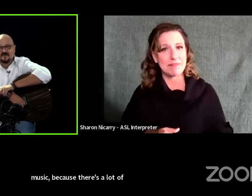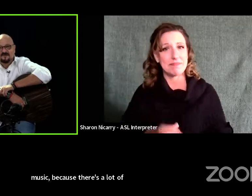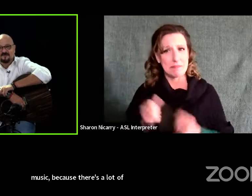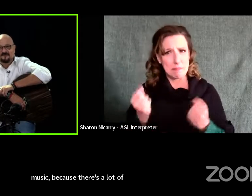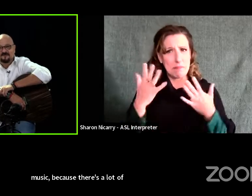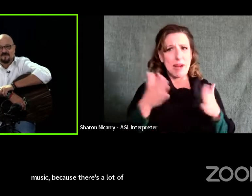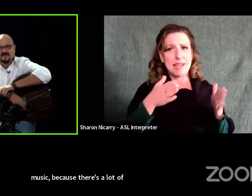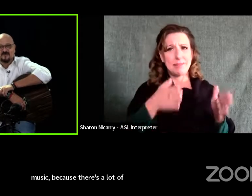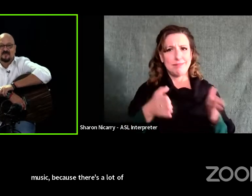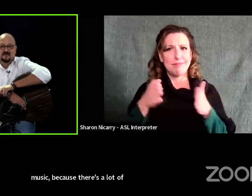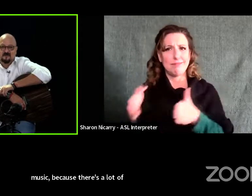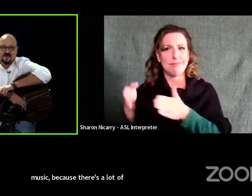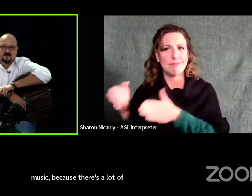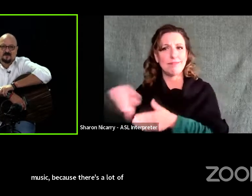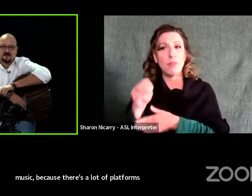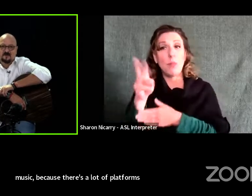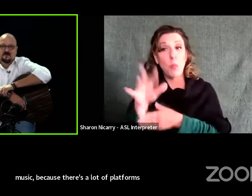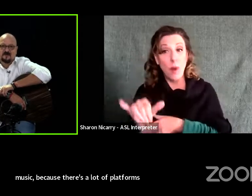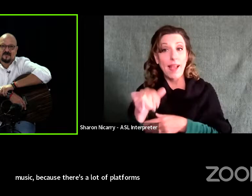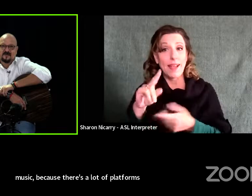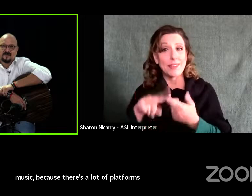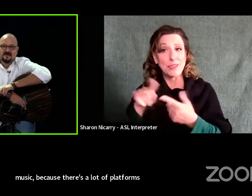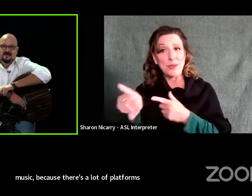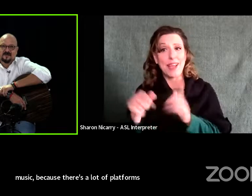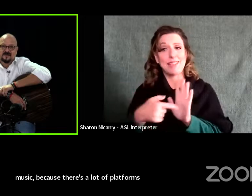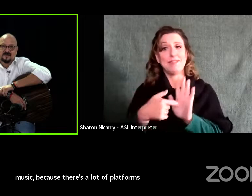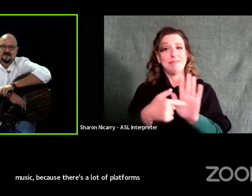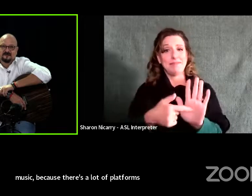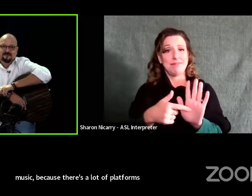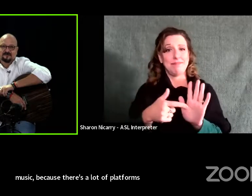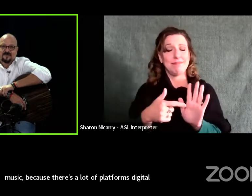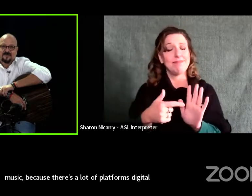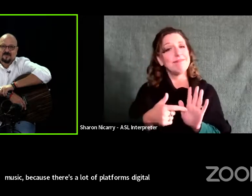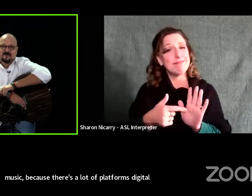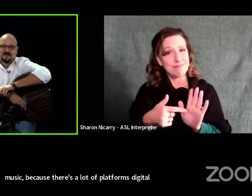platforms, digital platforms, where you can,